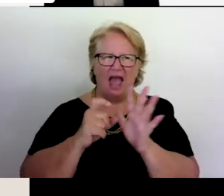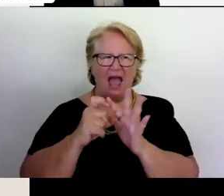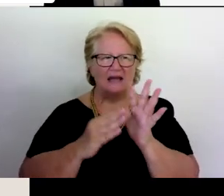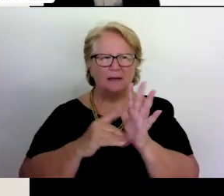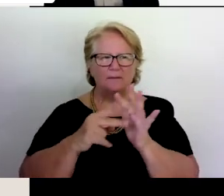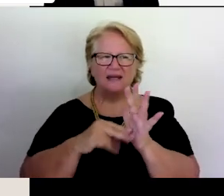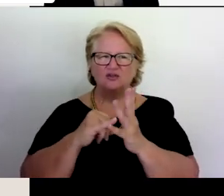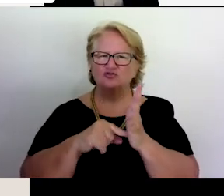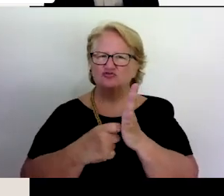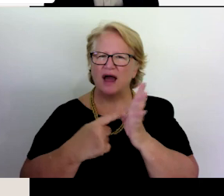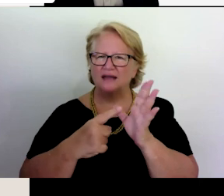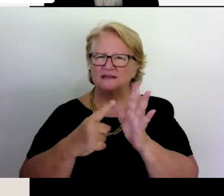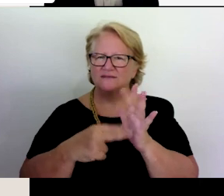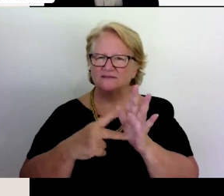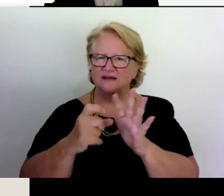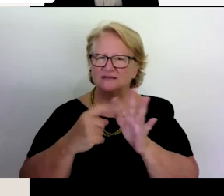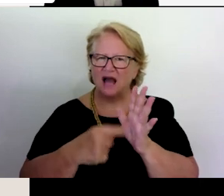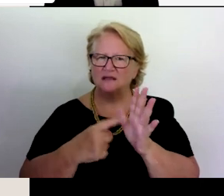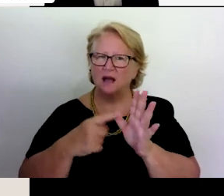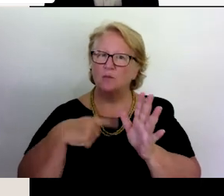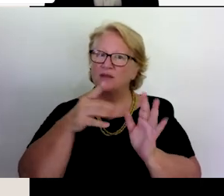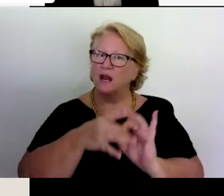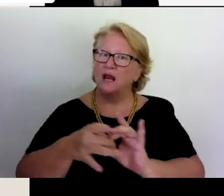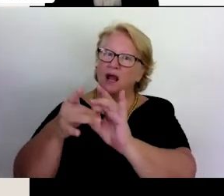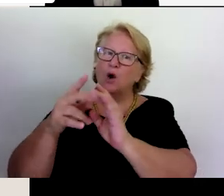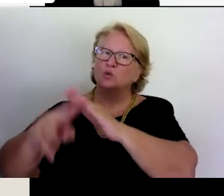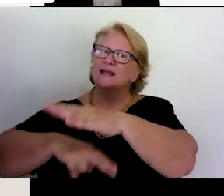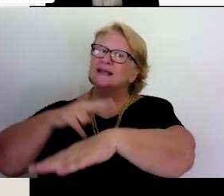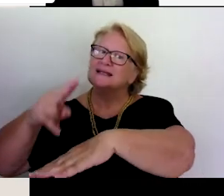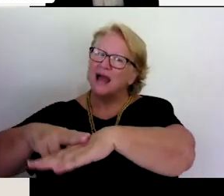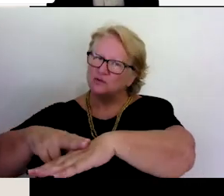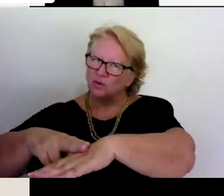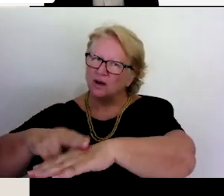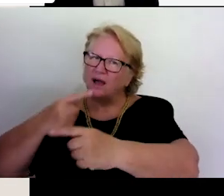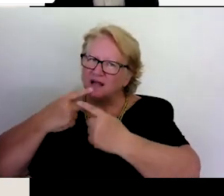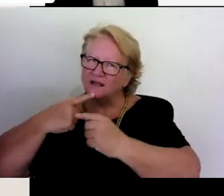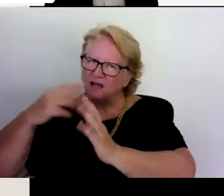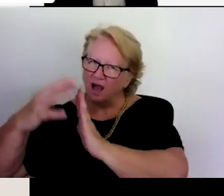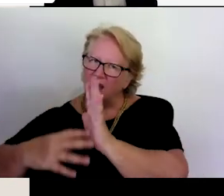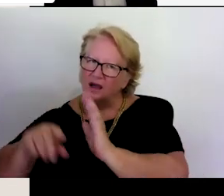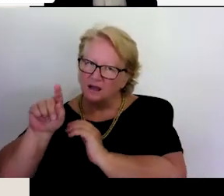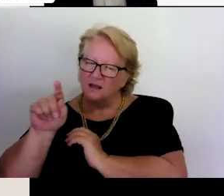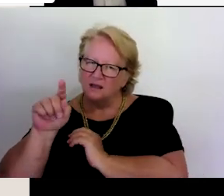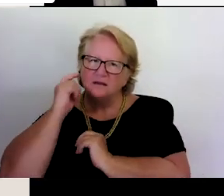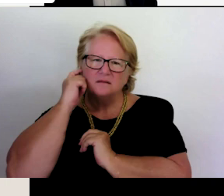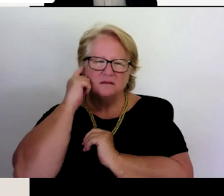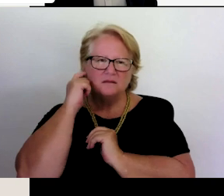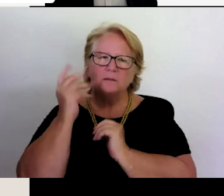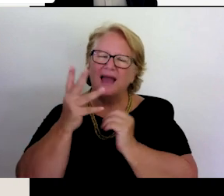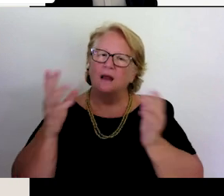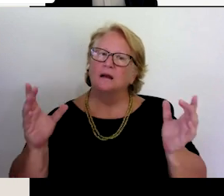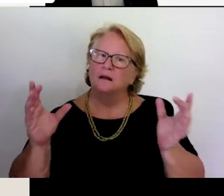is central to the National Disability Data Asset. This is data that is combined